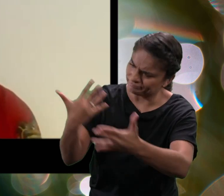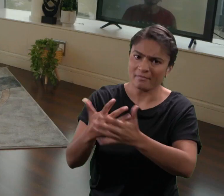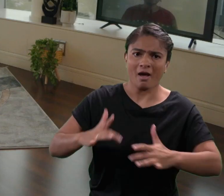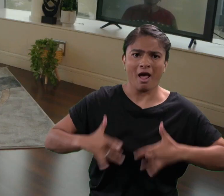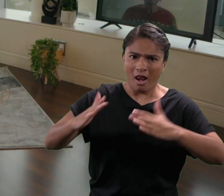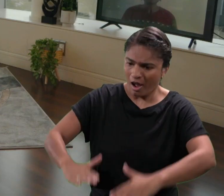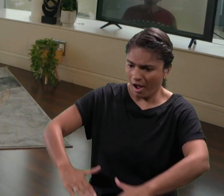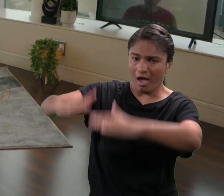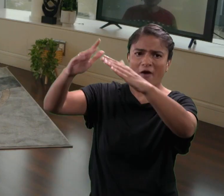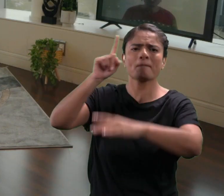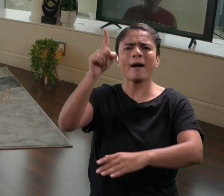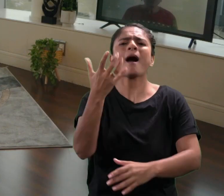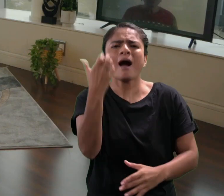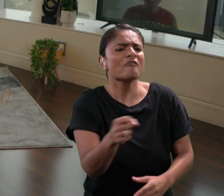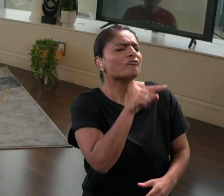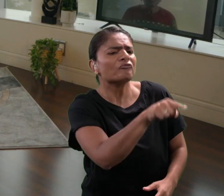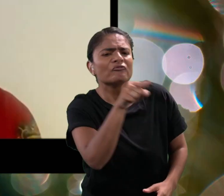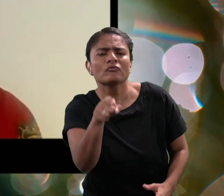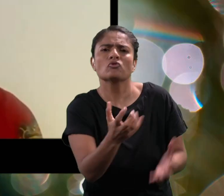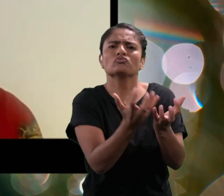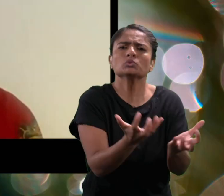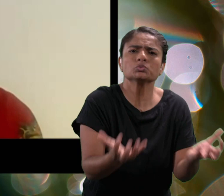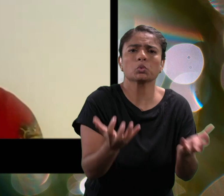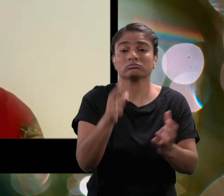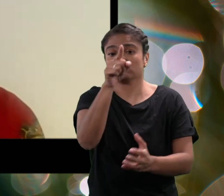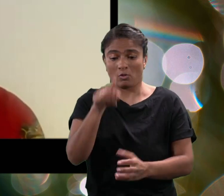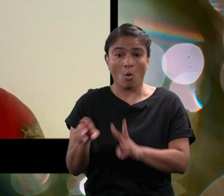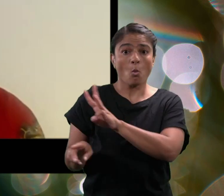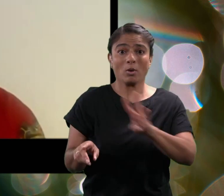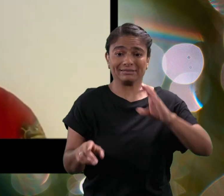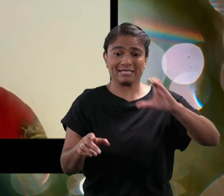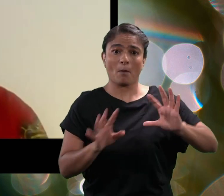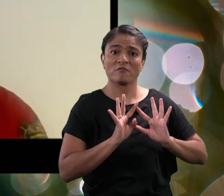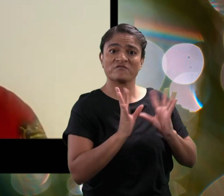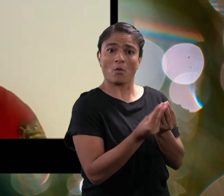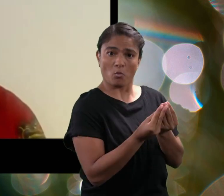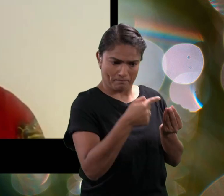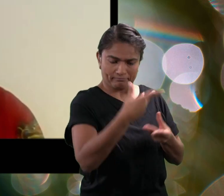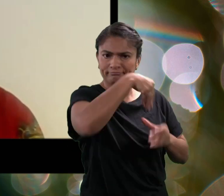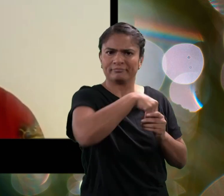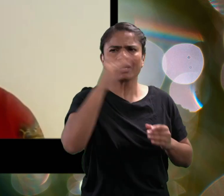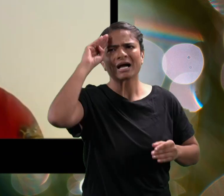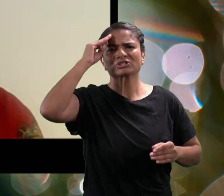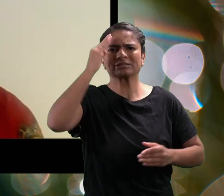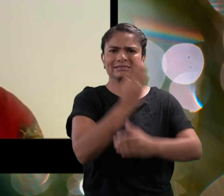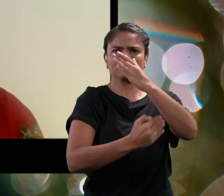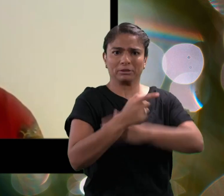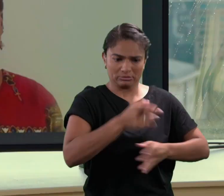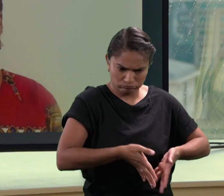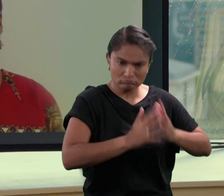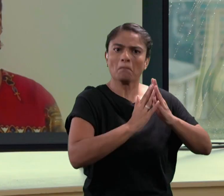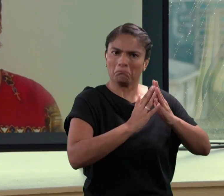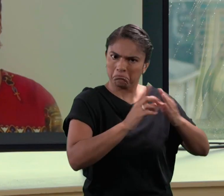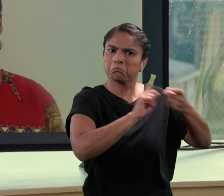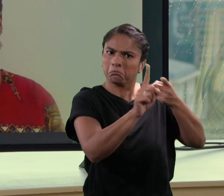lifetime. But there are resources out there. I would recommend especially the Western Cape Forum for Intellectual Disability.